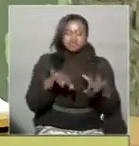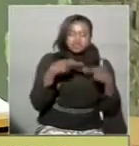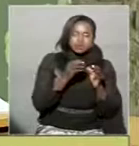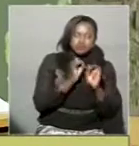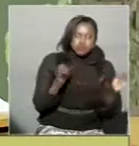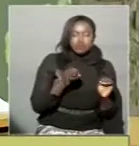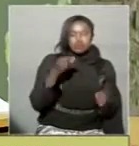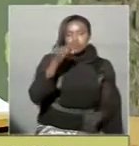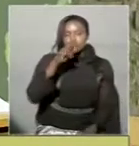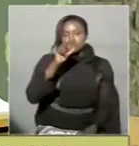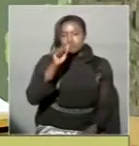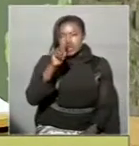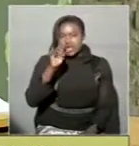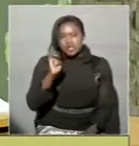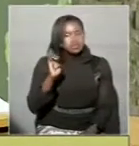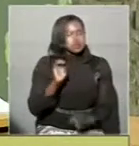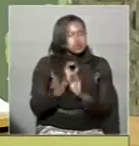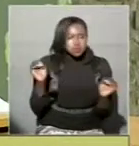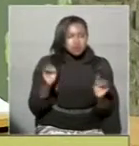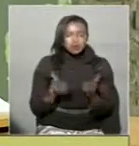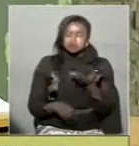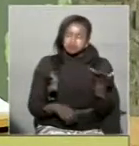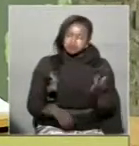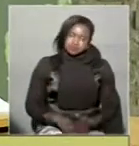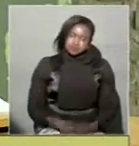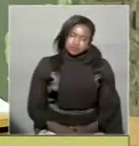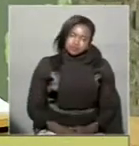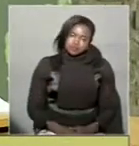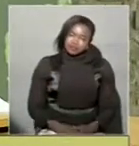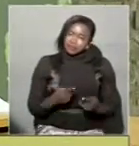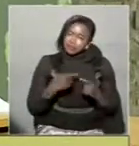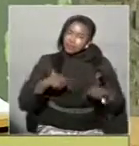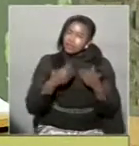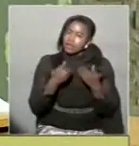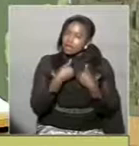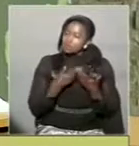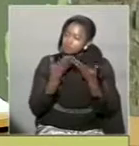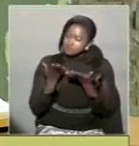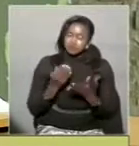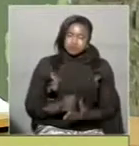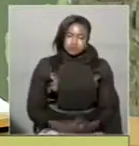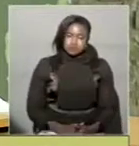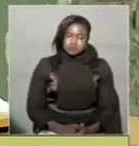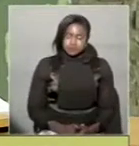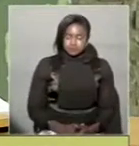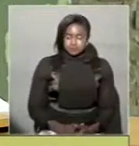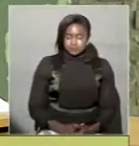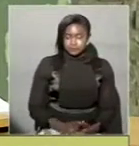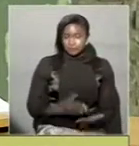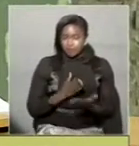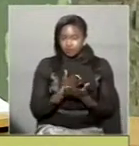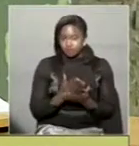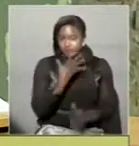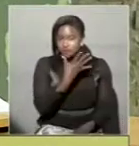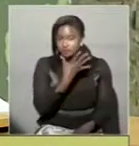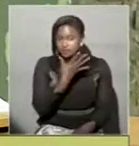graded. And I would say, we have you. We have us, yes. Yes, actually the number you talked about,